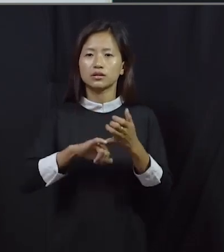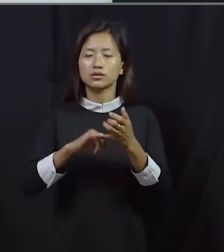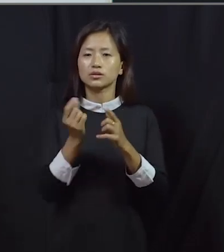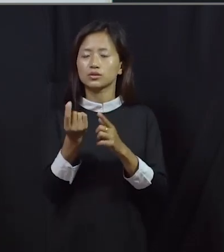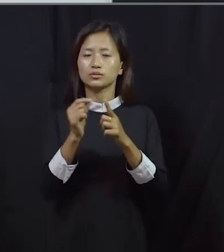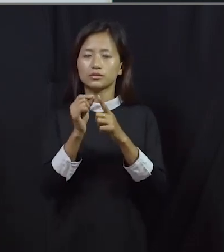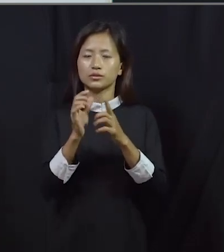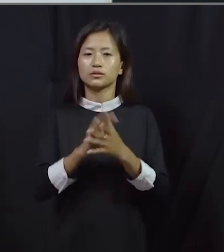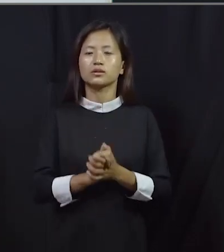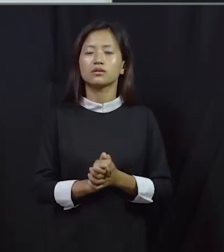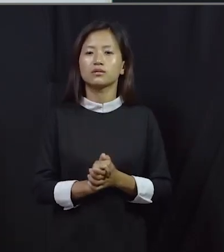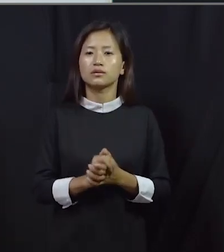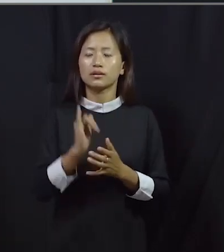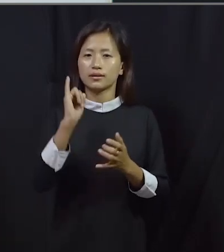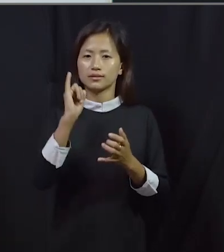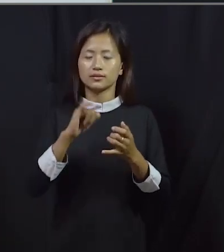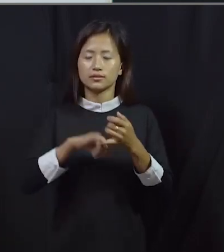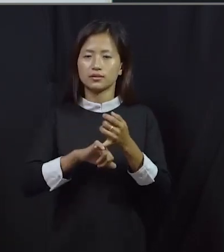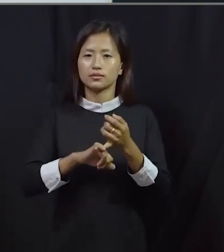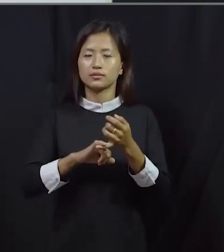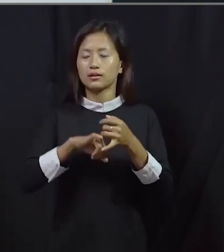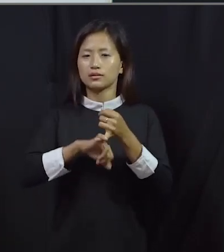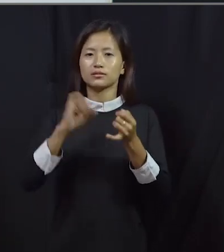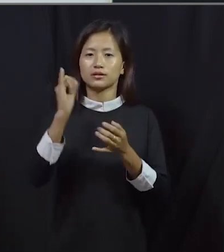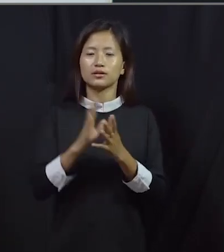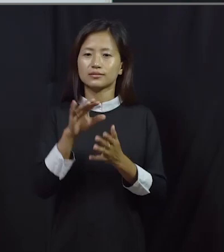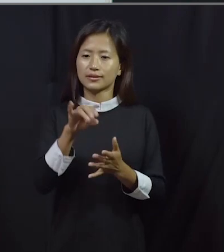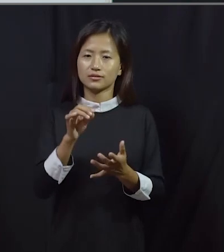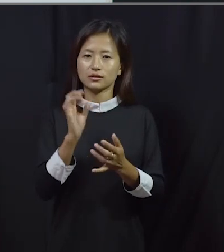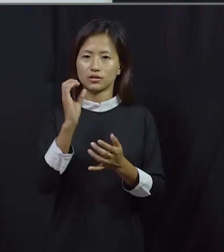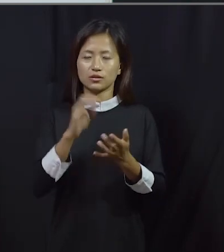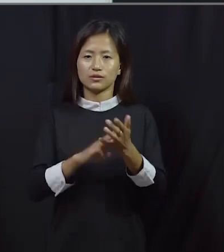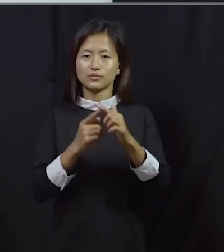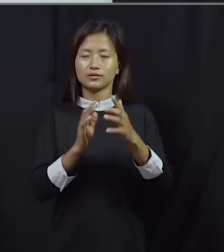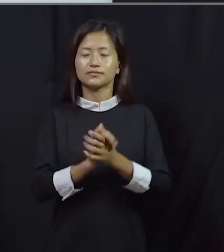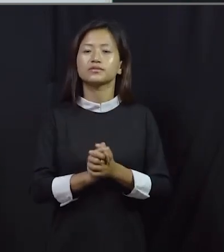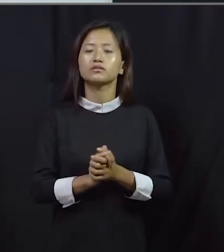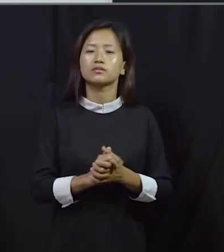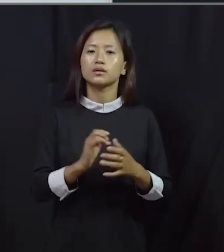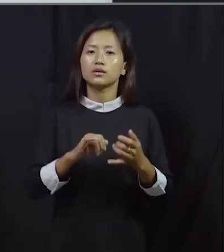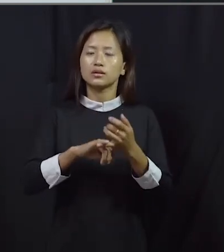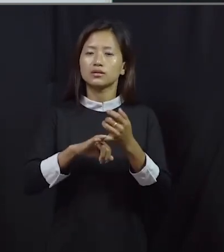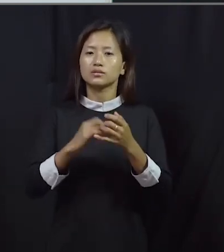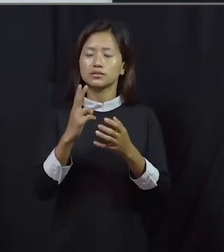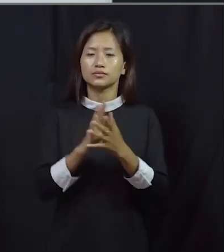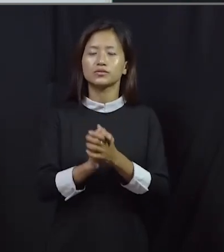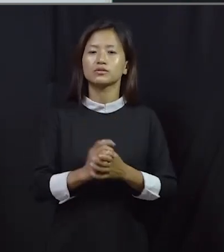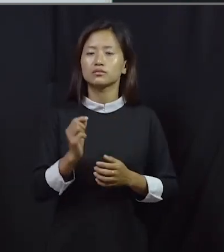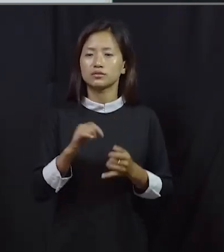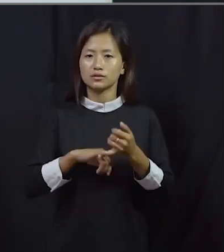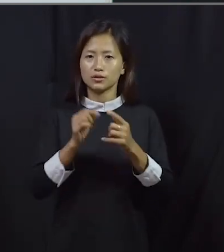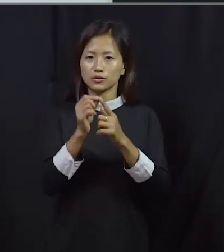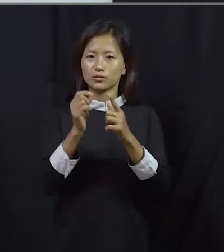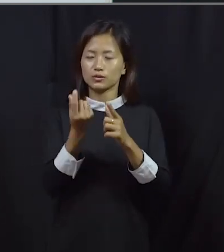supplementary units. Right, SI consists of 7 plus 2. 7 is fundamental units, 2 plus 2 is what? Supplementary units. So this,